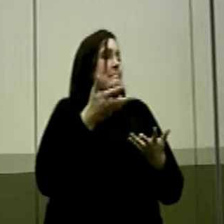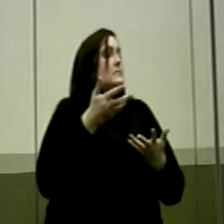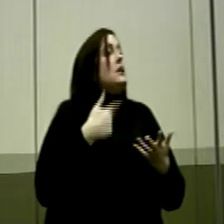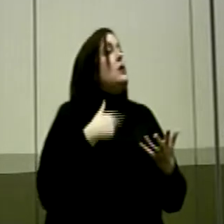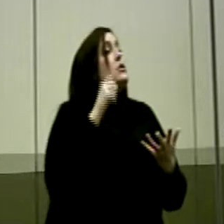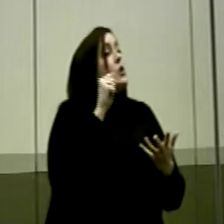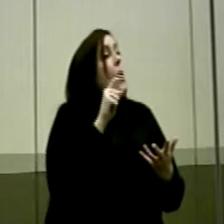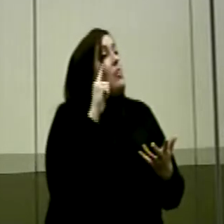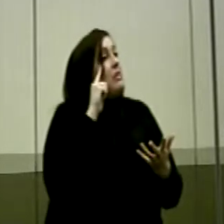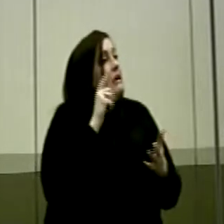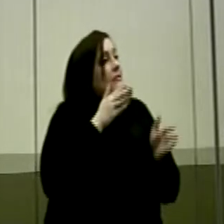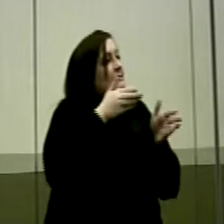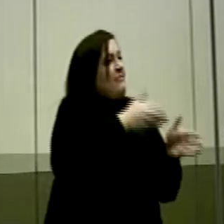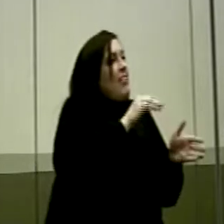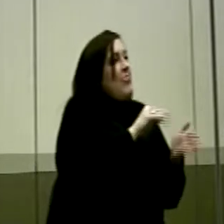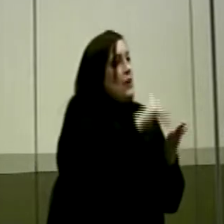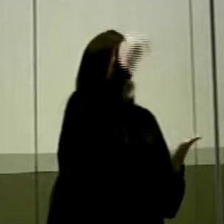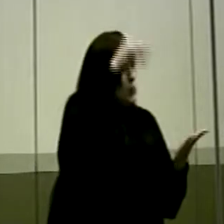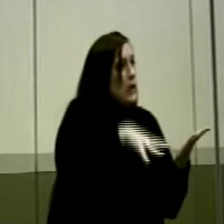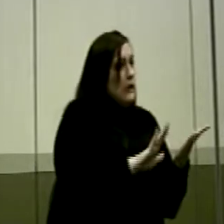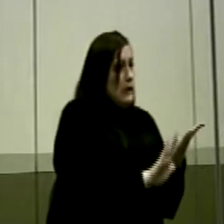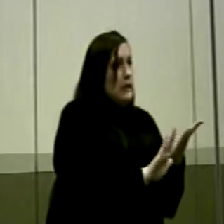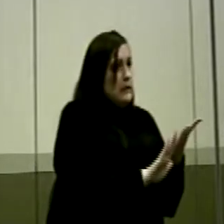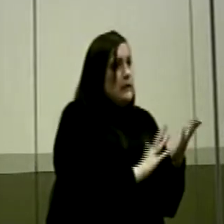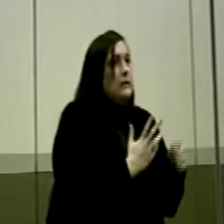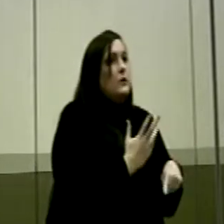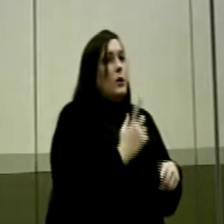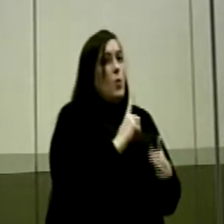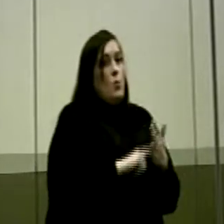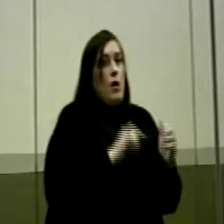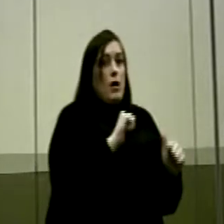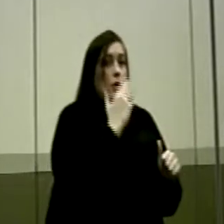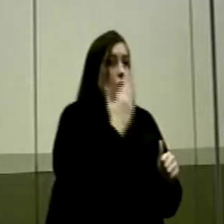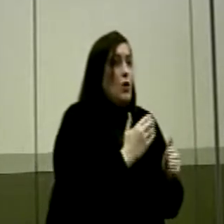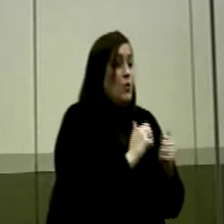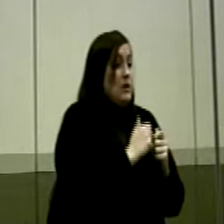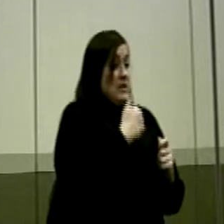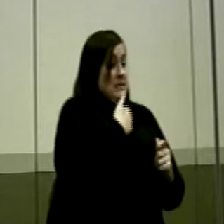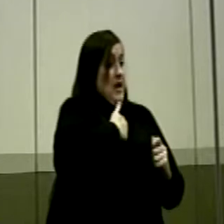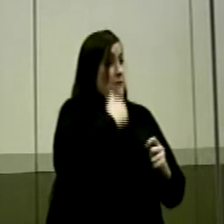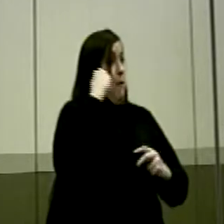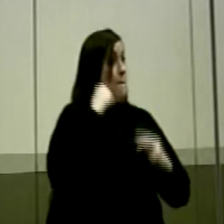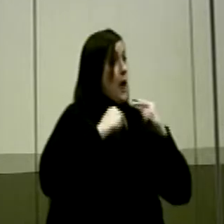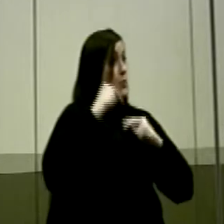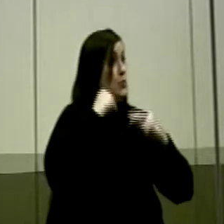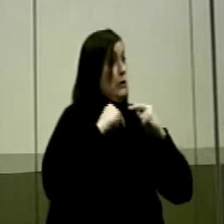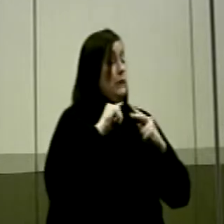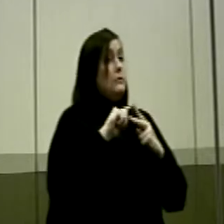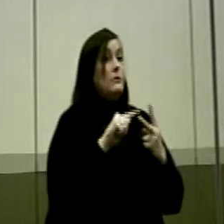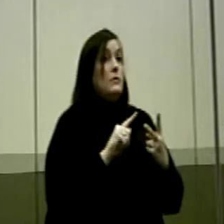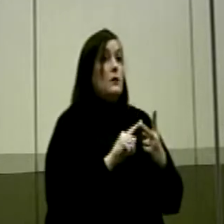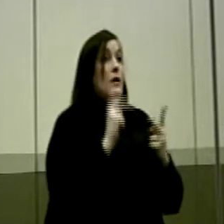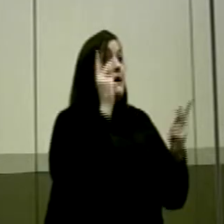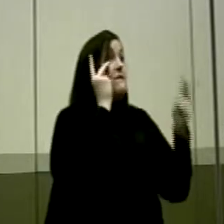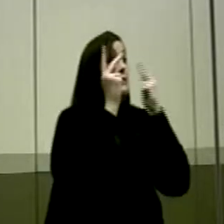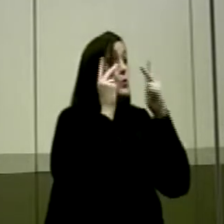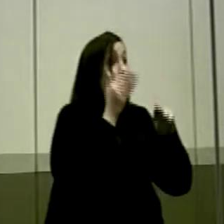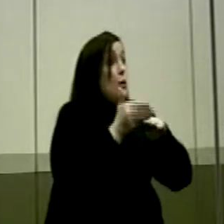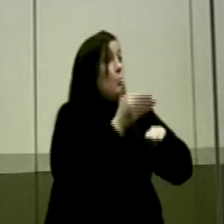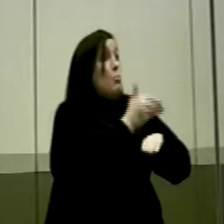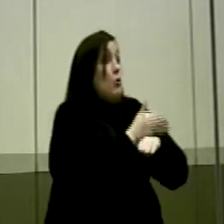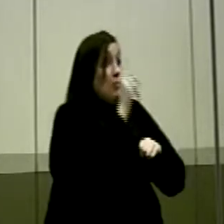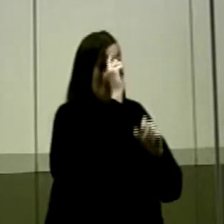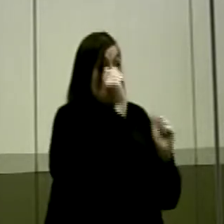same lines of what could be good, like for self-monitoring strategies, visual improvement